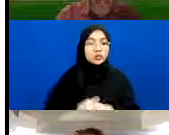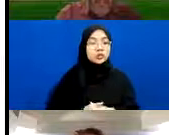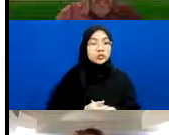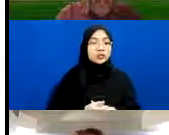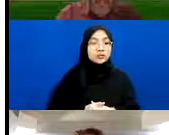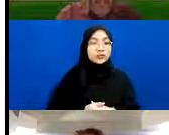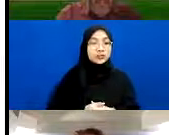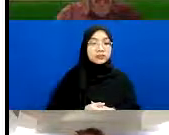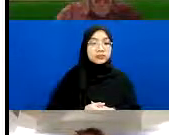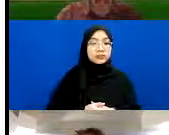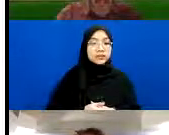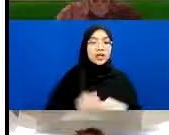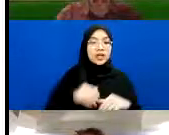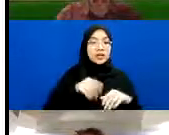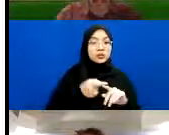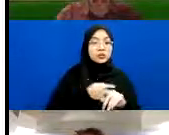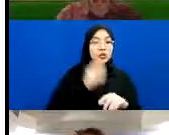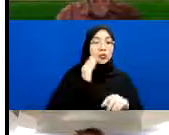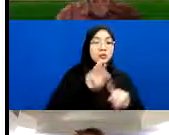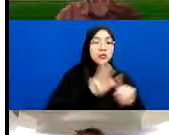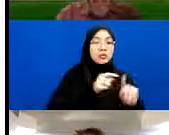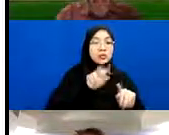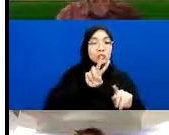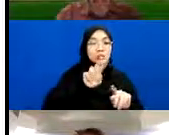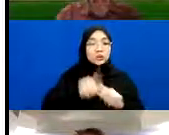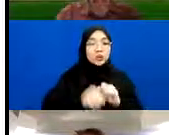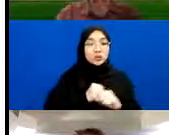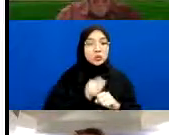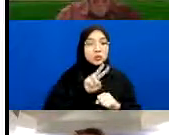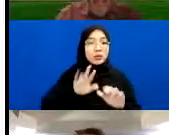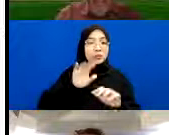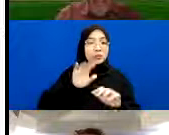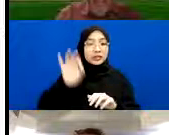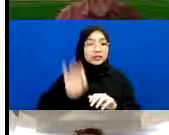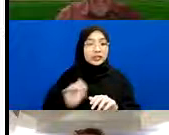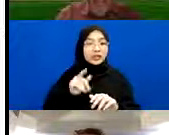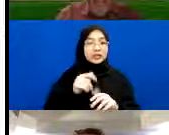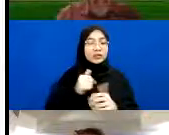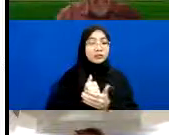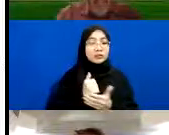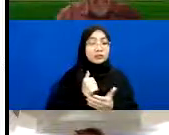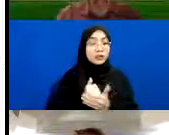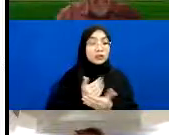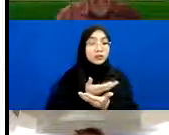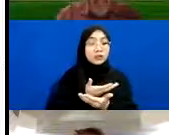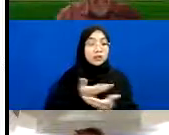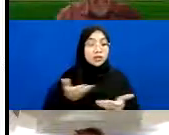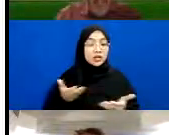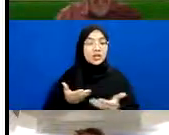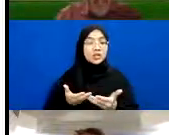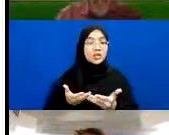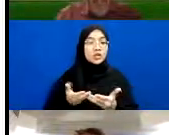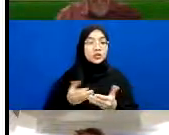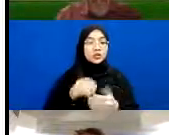a privilege to which not every children have access. Because quality education is still offered to such a small sector